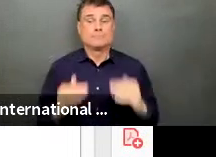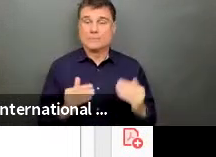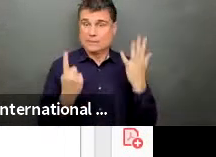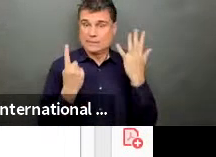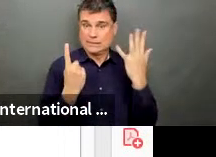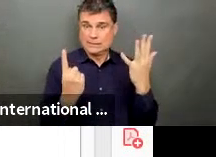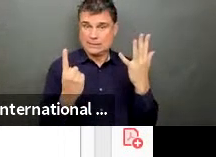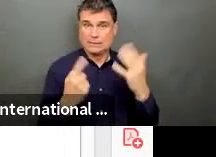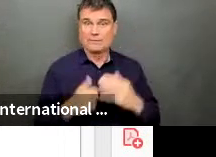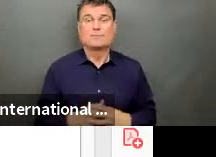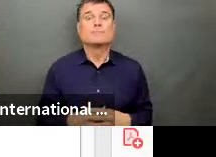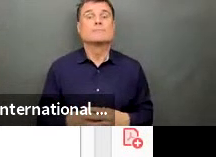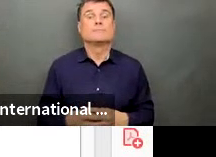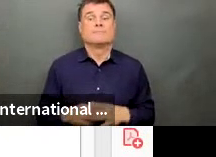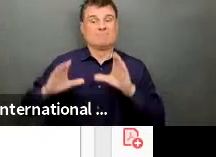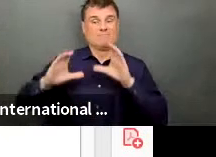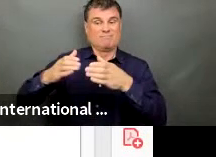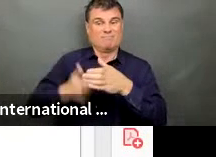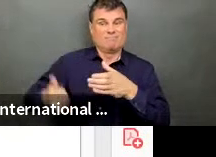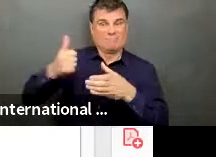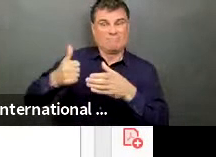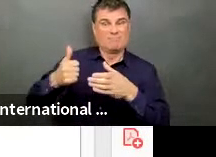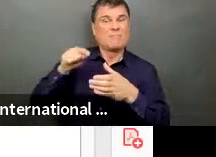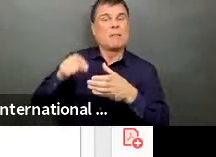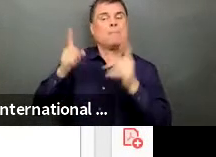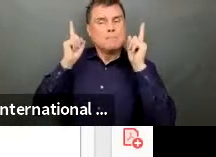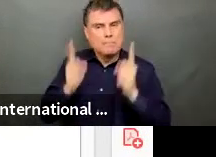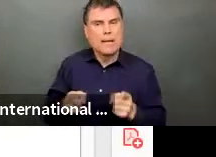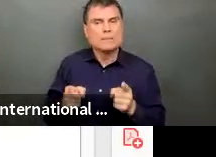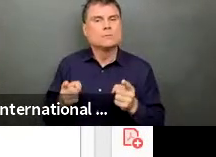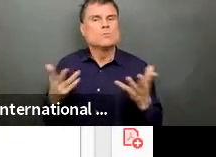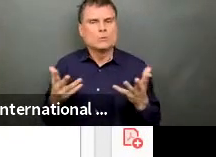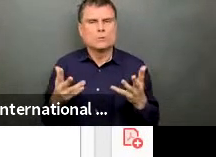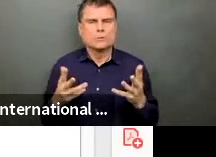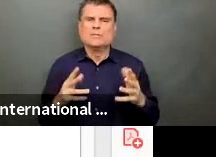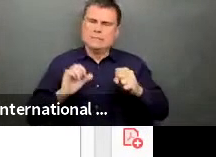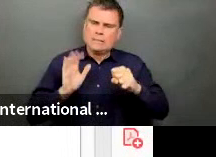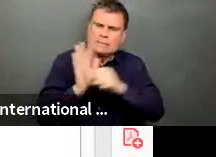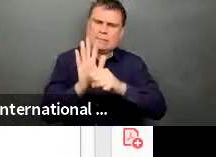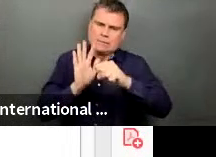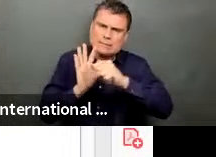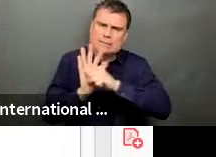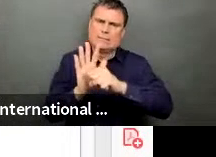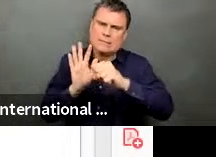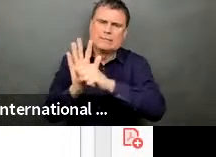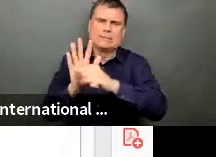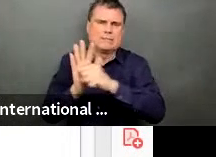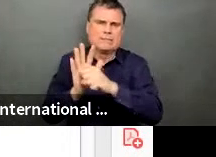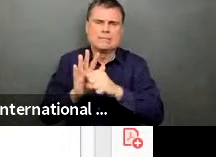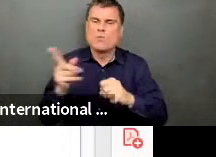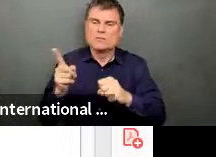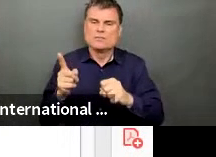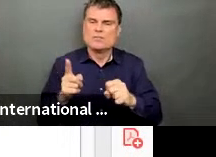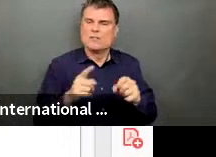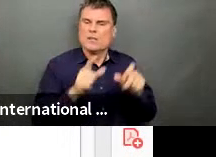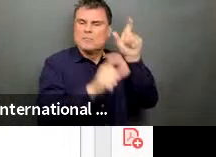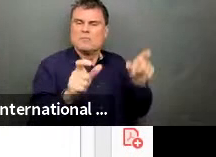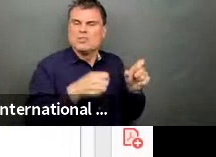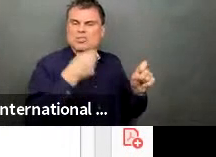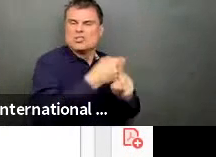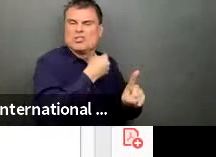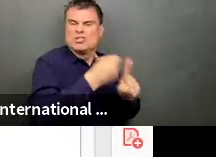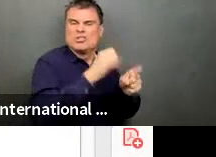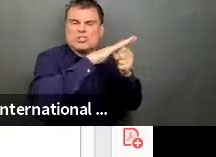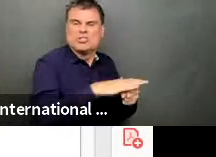of gender bias in all society, including within the family context. 7, recognize the role of ministers